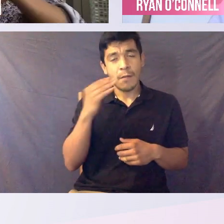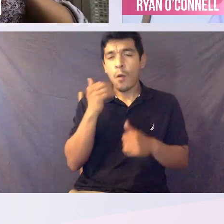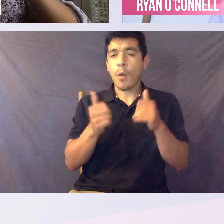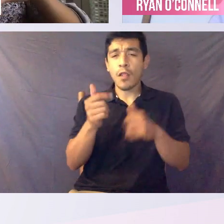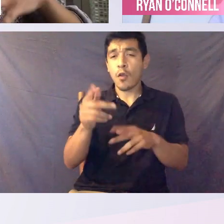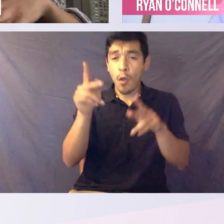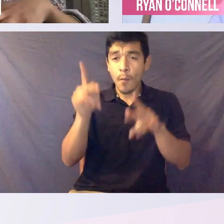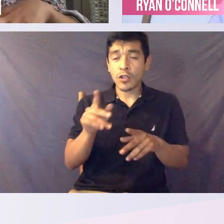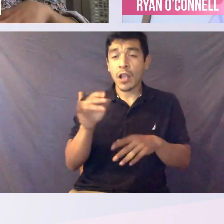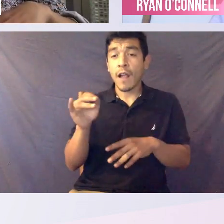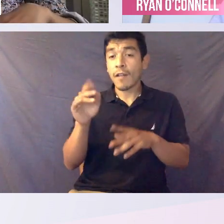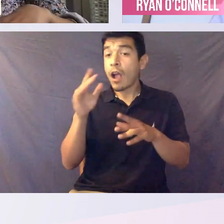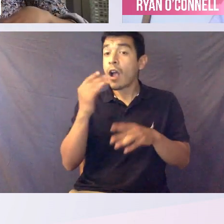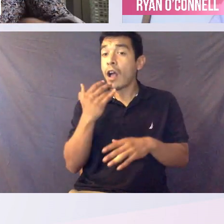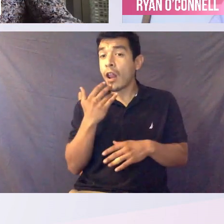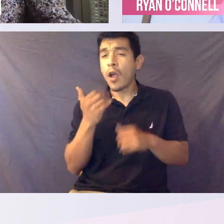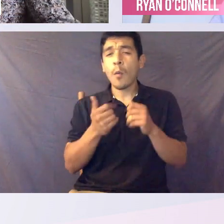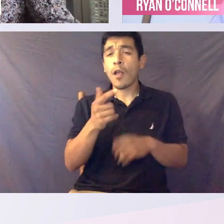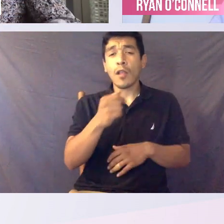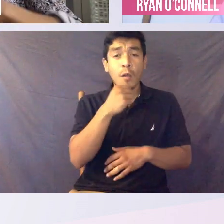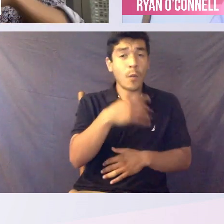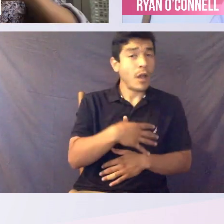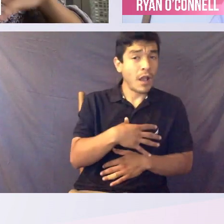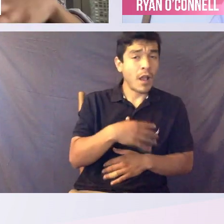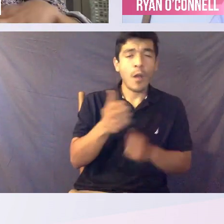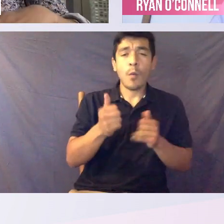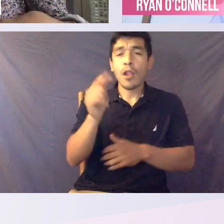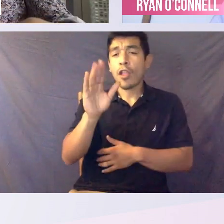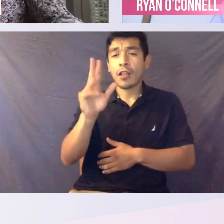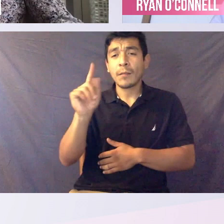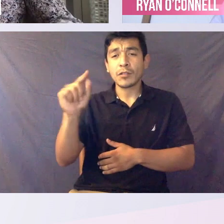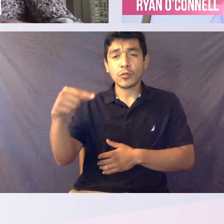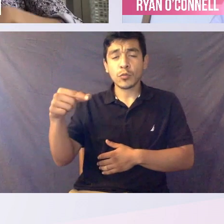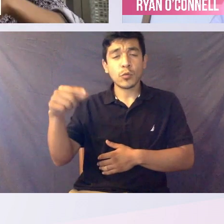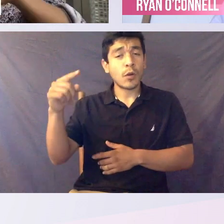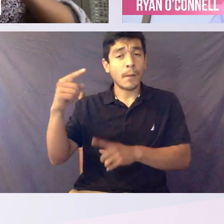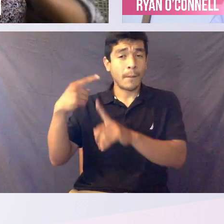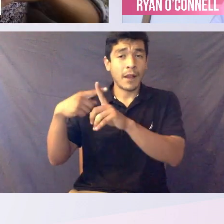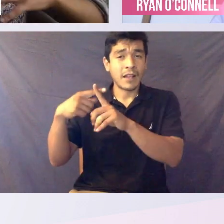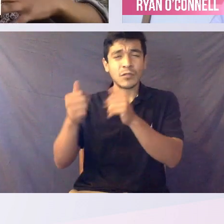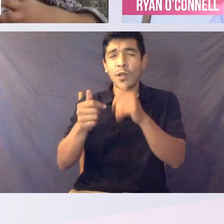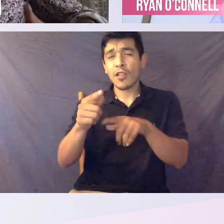you're a woman, whether you're LGBTQ+, whether you're differently